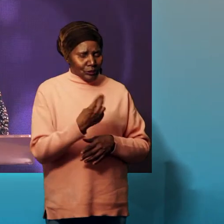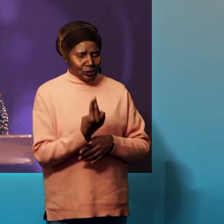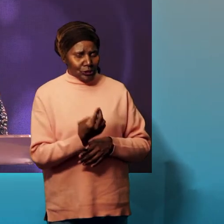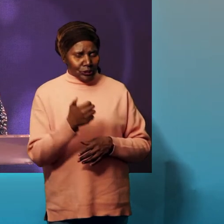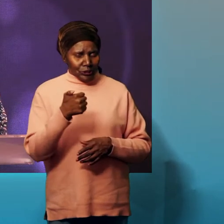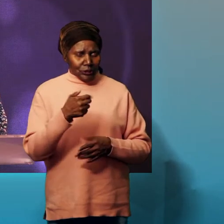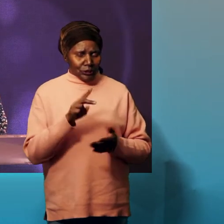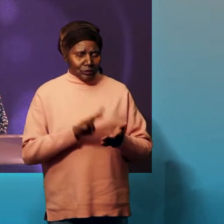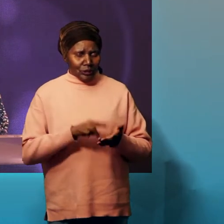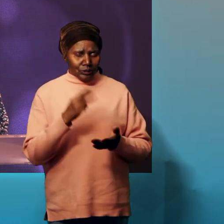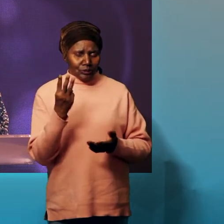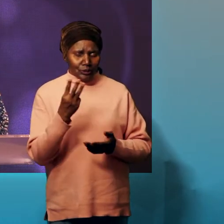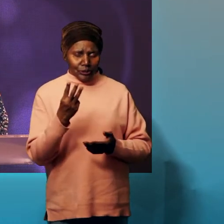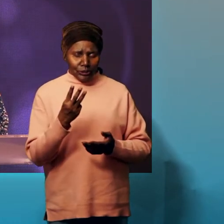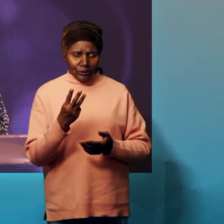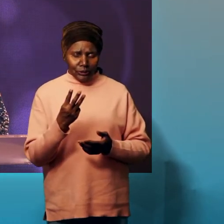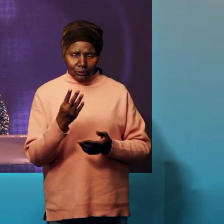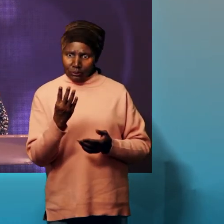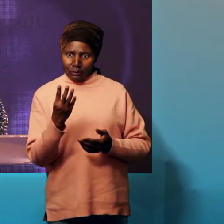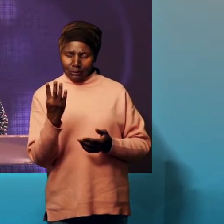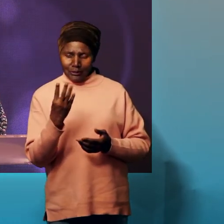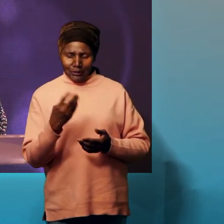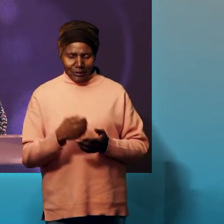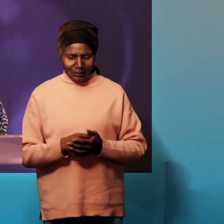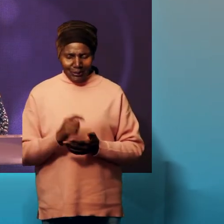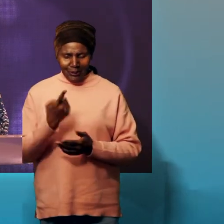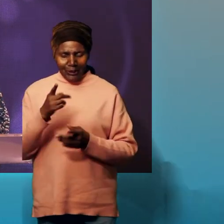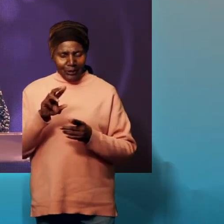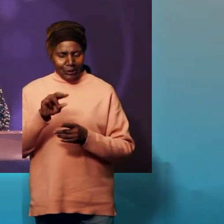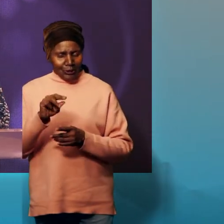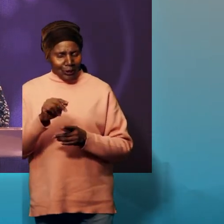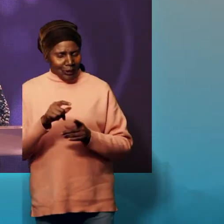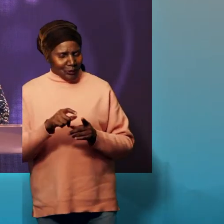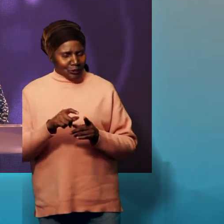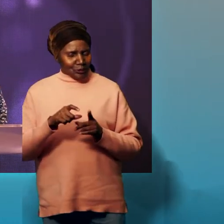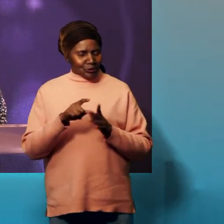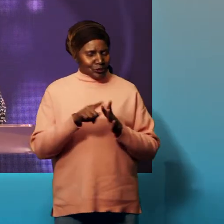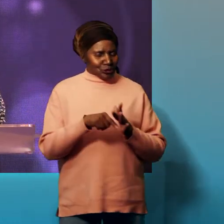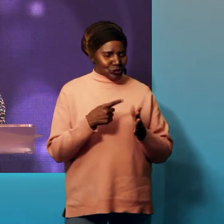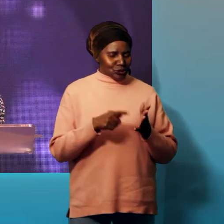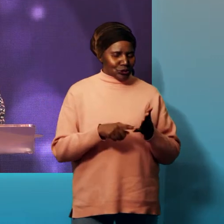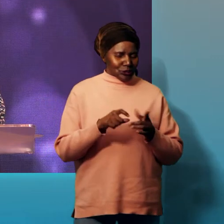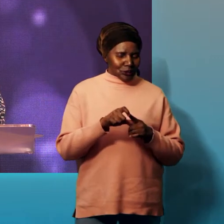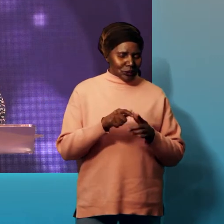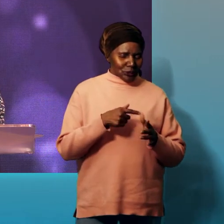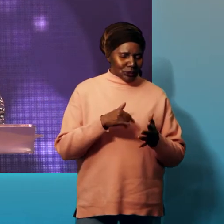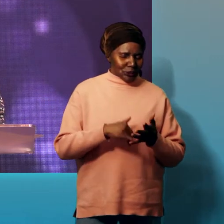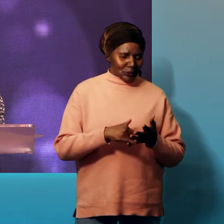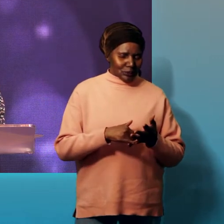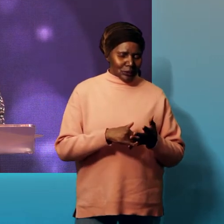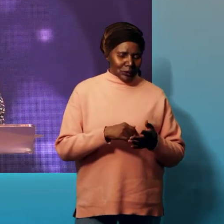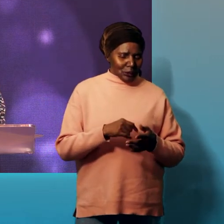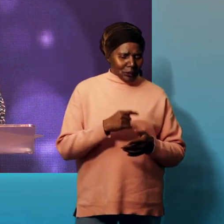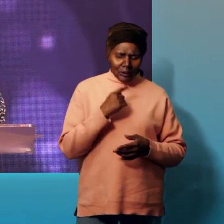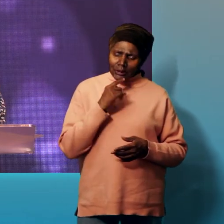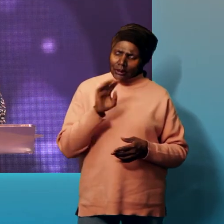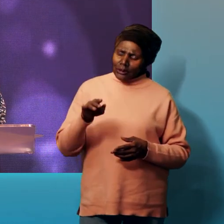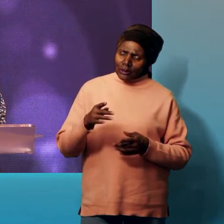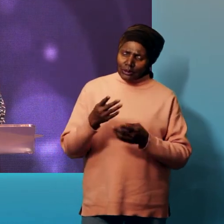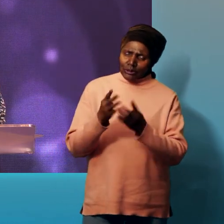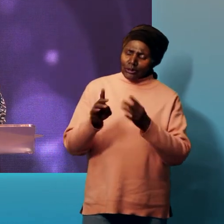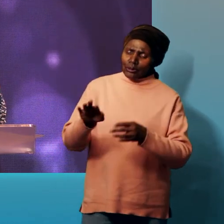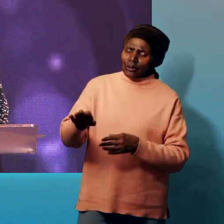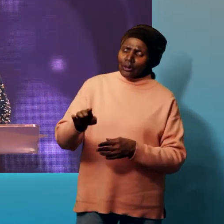12, the one called Judas Iscariot, went to the chief priests and asked, what are you willing to give me if